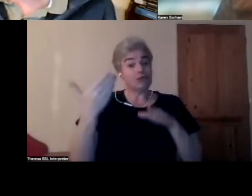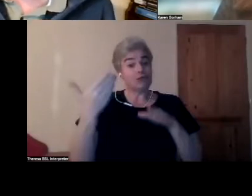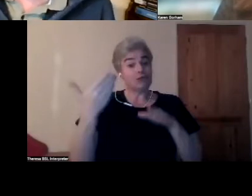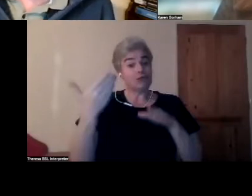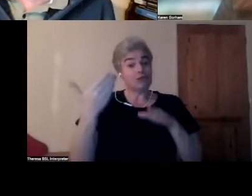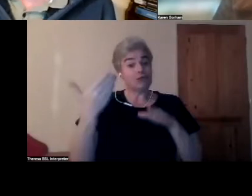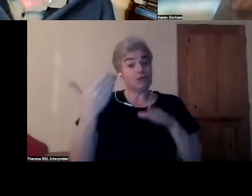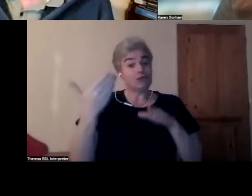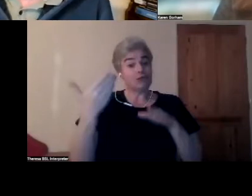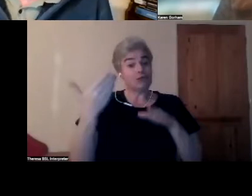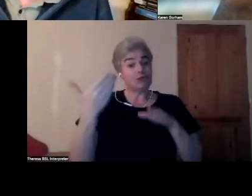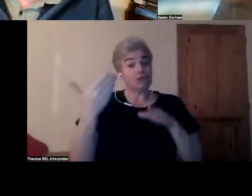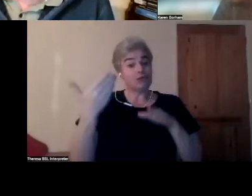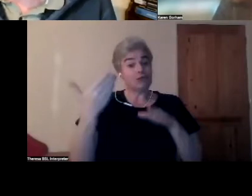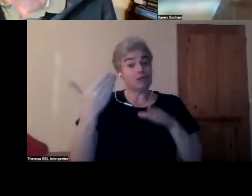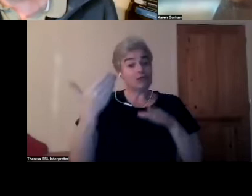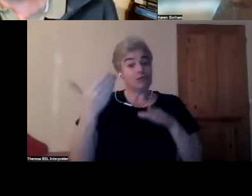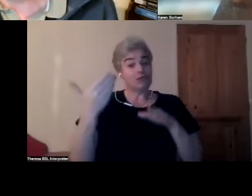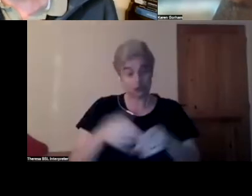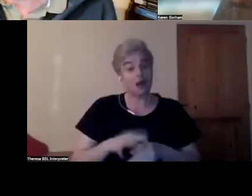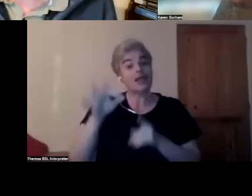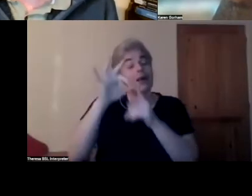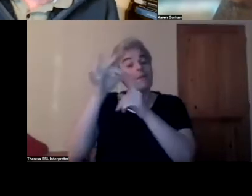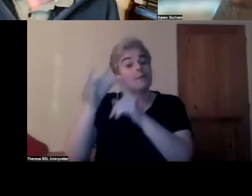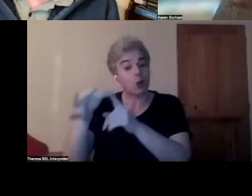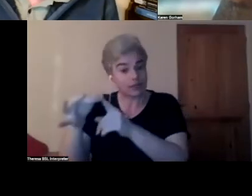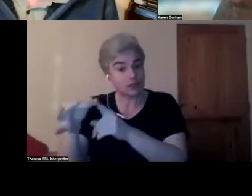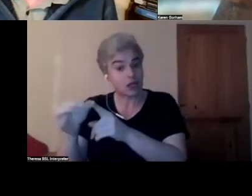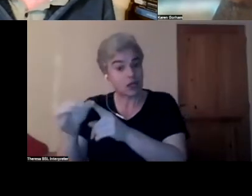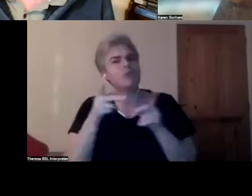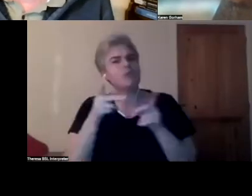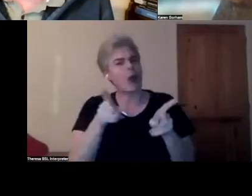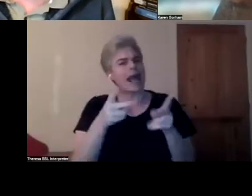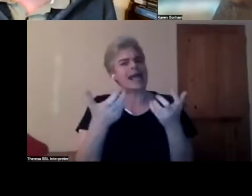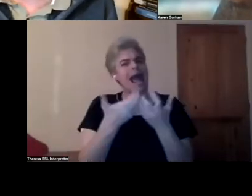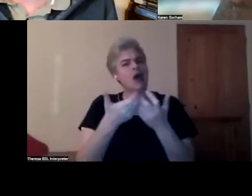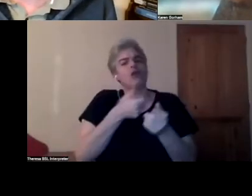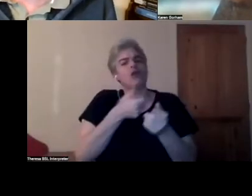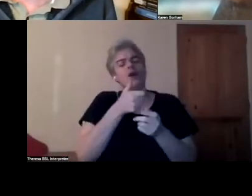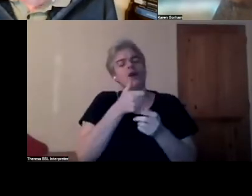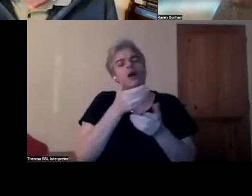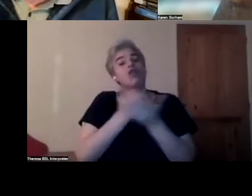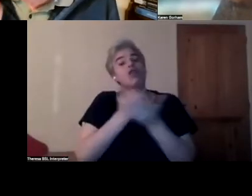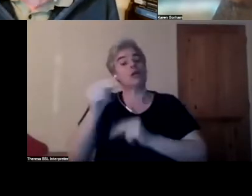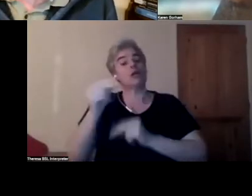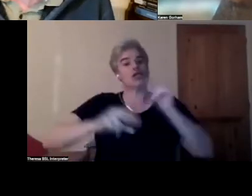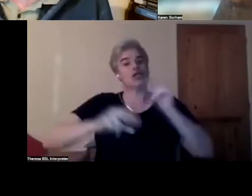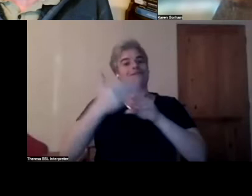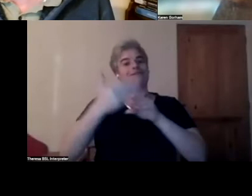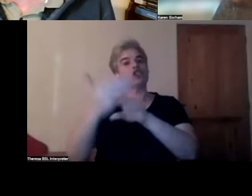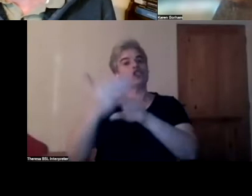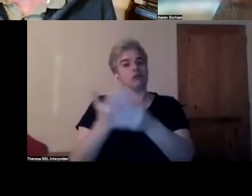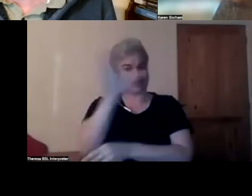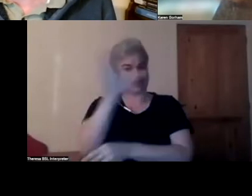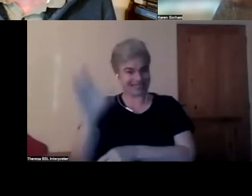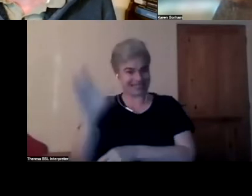answer from the audience. And at that point, one of the ways of doing that will be to use the chat function on Zoom. Can I ask you not